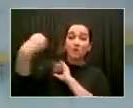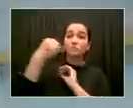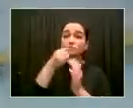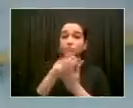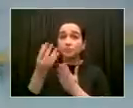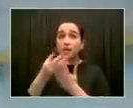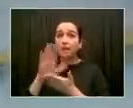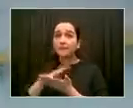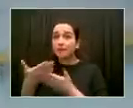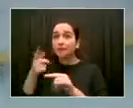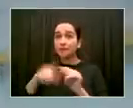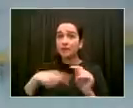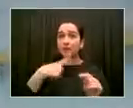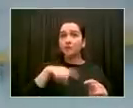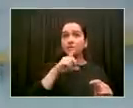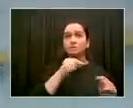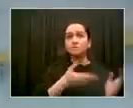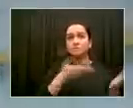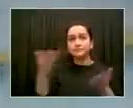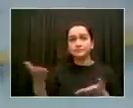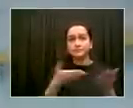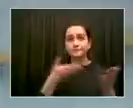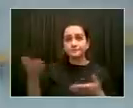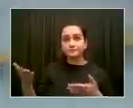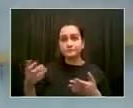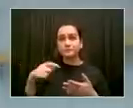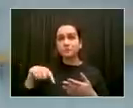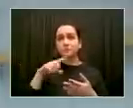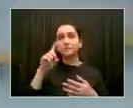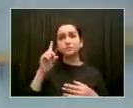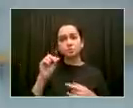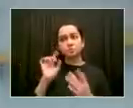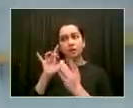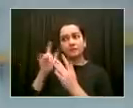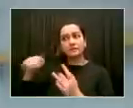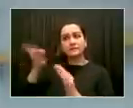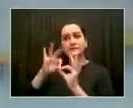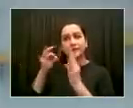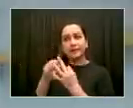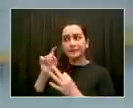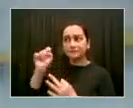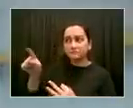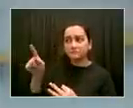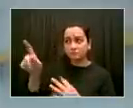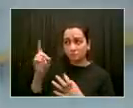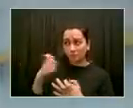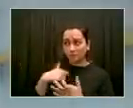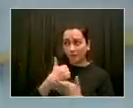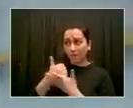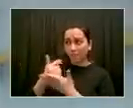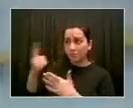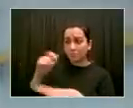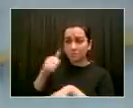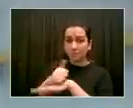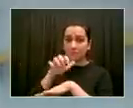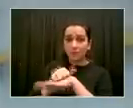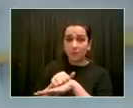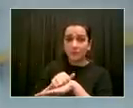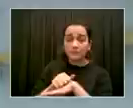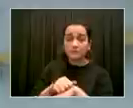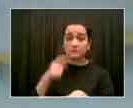the vaccine delivered by by the fire department. I'm sorry about that.